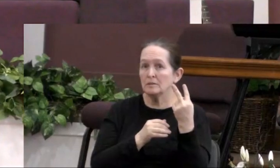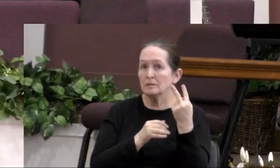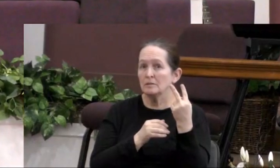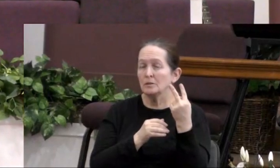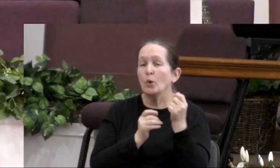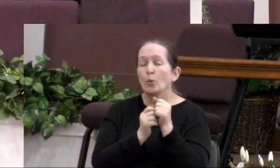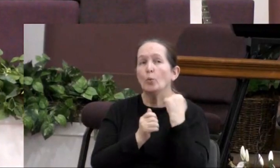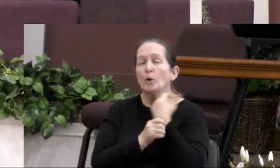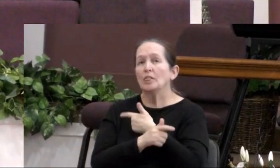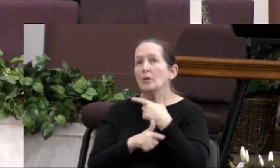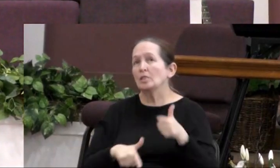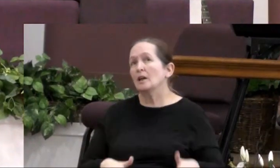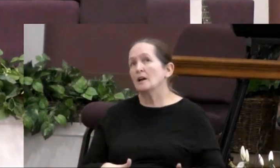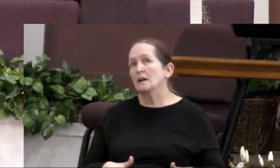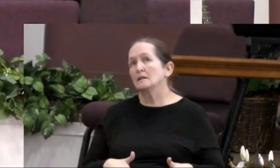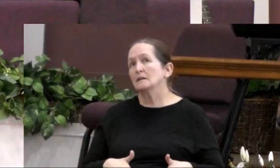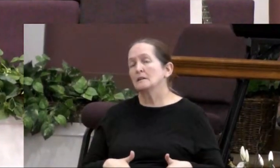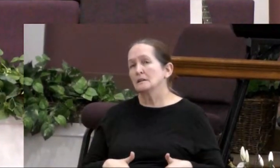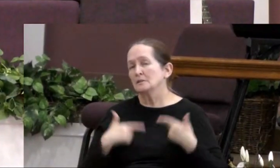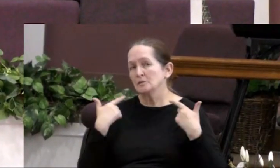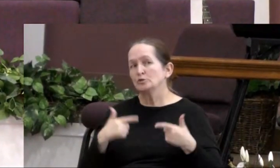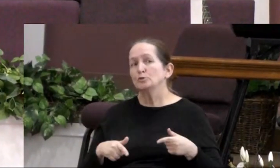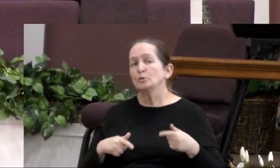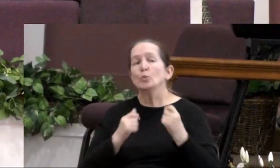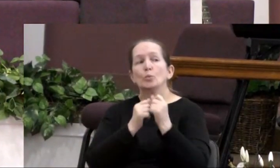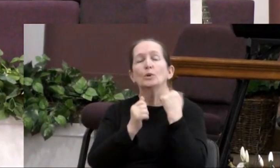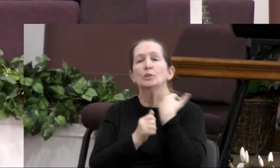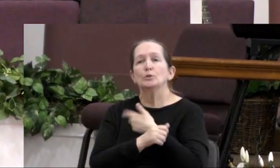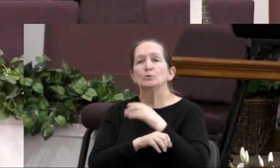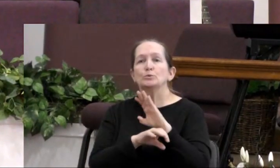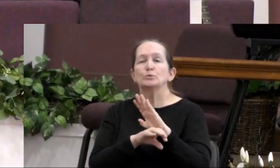With our lives, with our church,